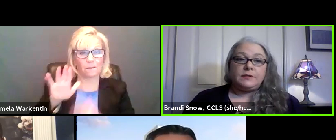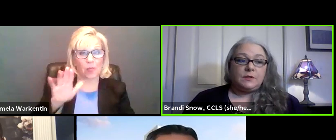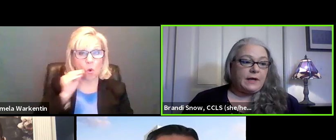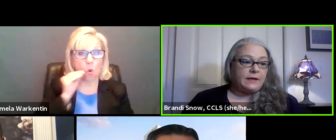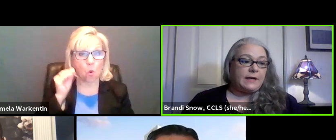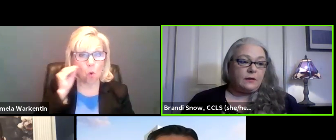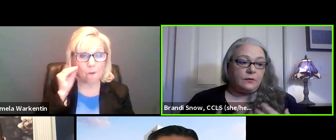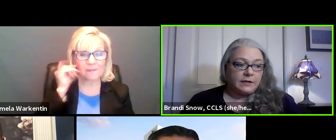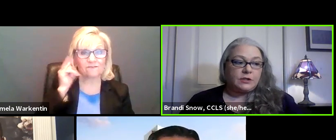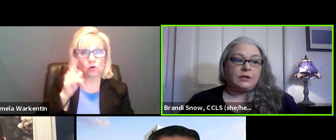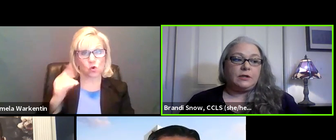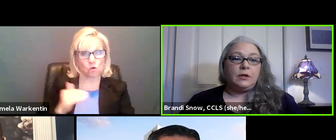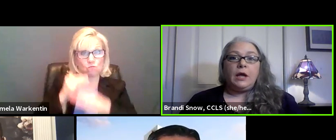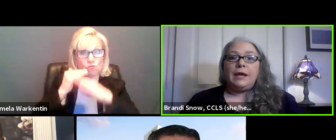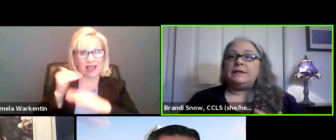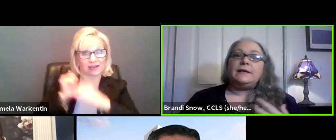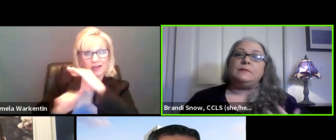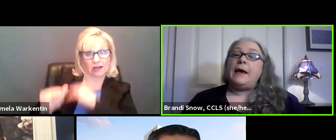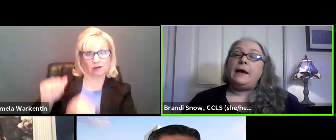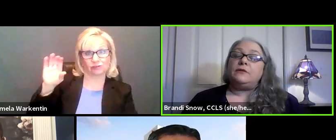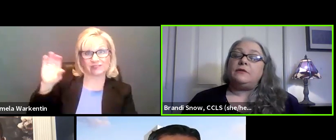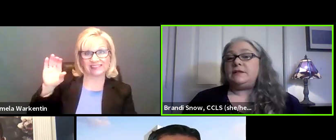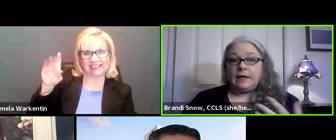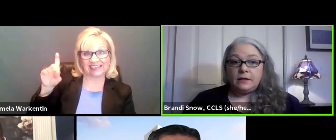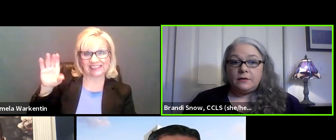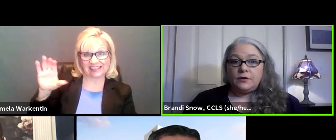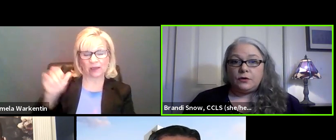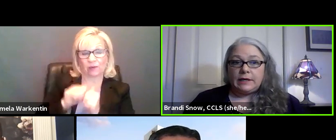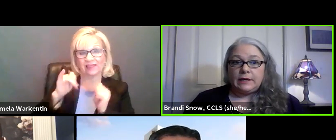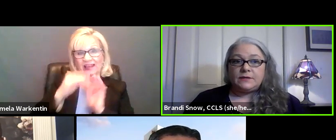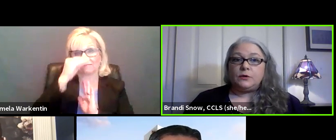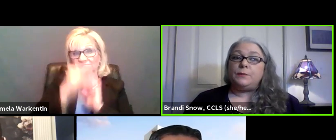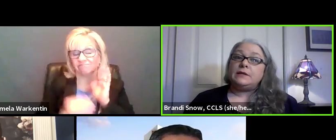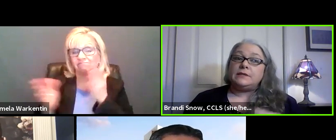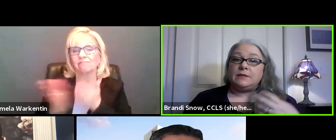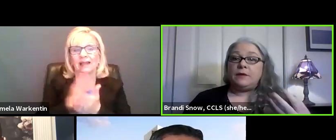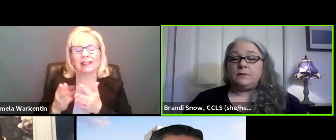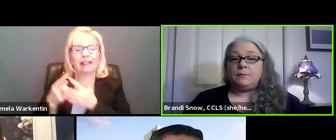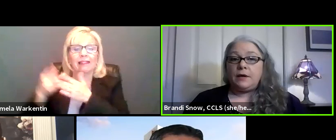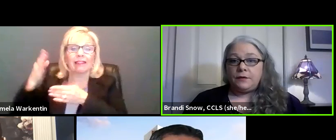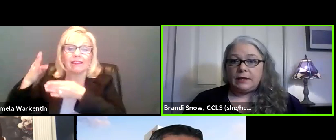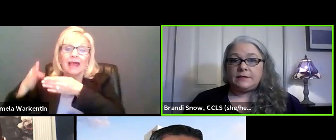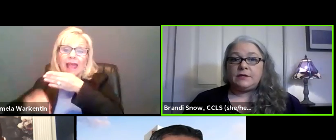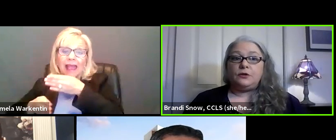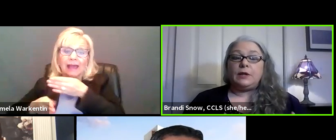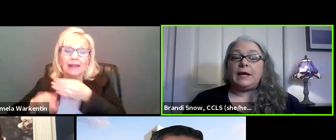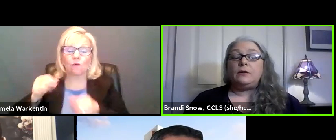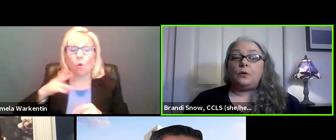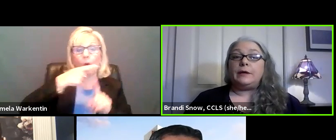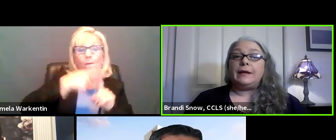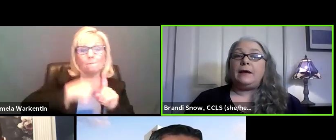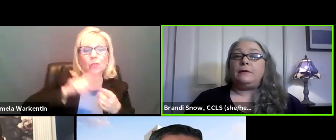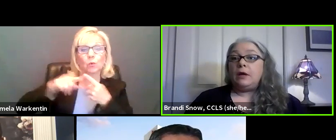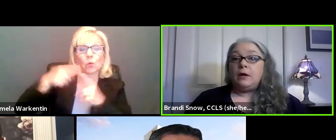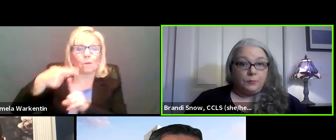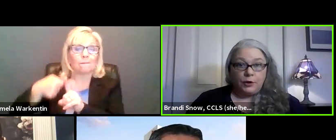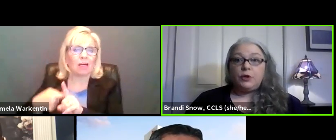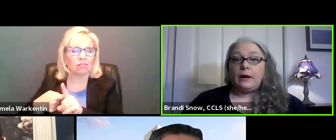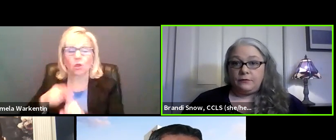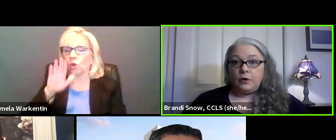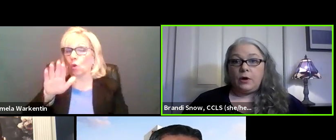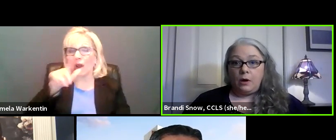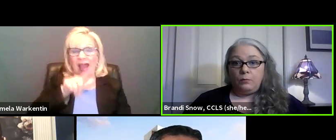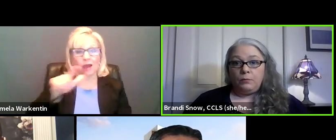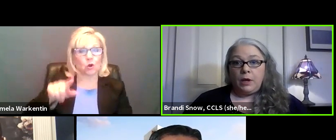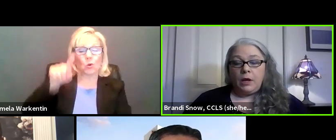covered person with that declaration, it doesn't matter if it's the end of your lease or because it's a month-to-month lease, your landlord can't put